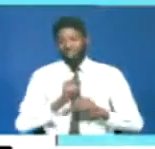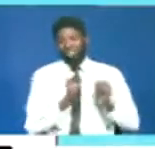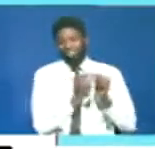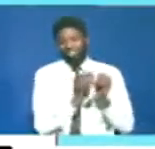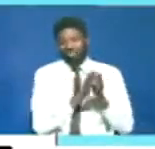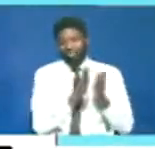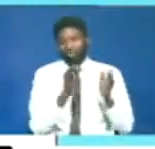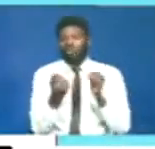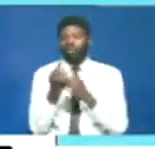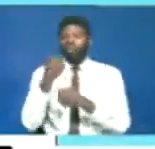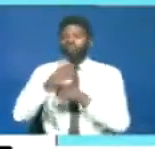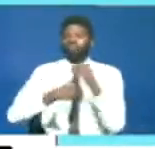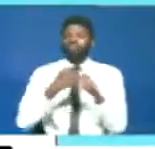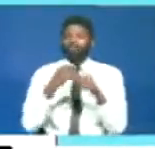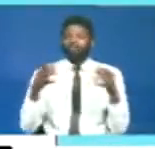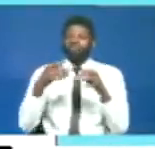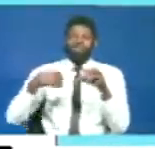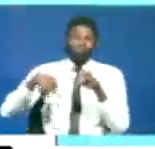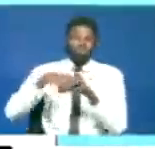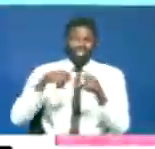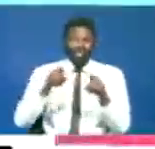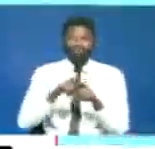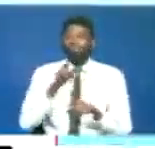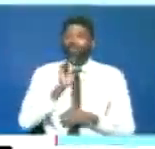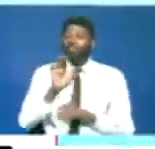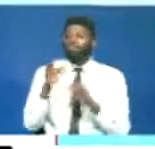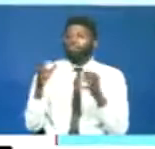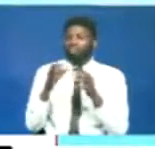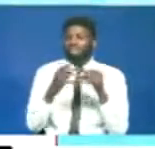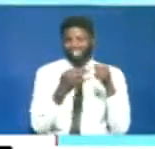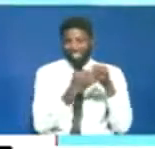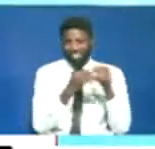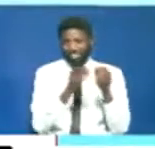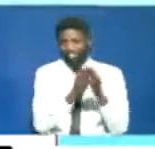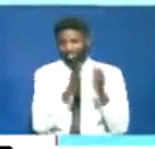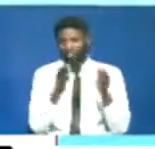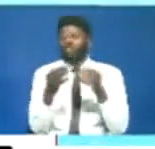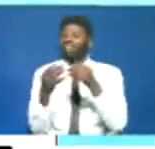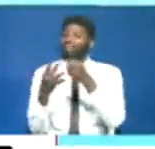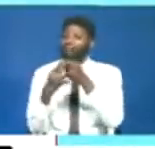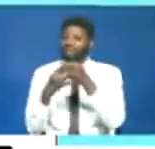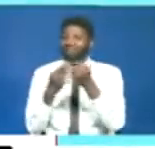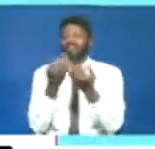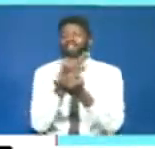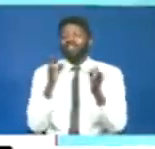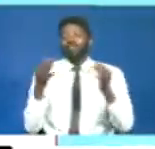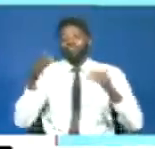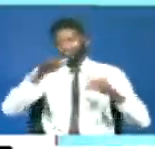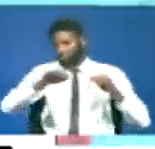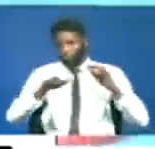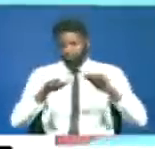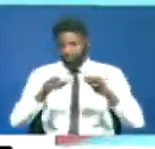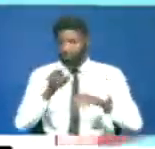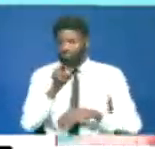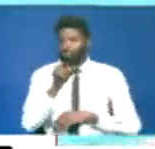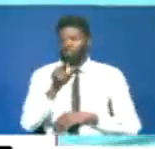relay. Club went ahead to win the boys 8 and 9 years 400 meters freestyle relay, courtesy of Vihan Majitia, Rohan